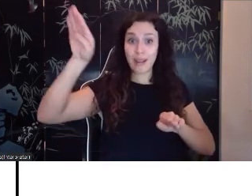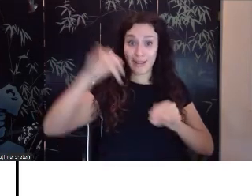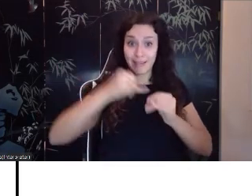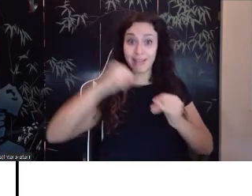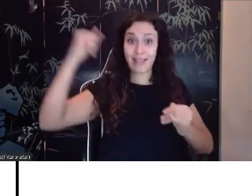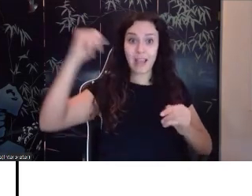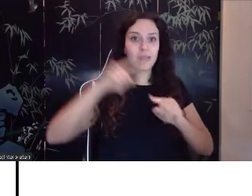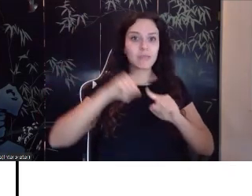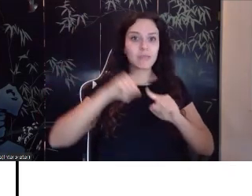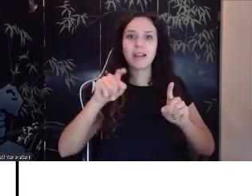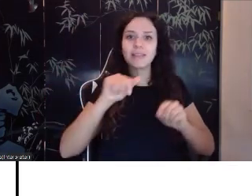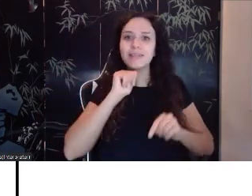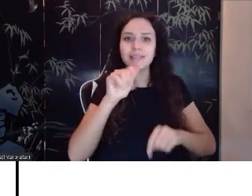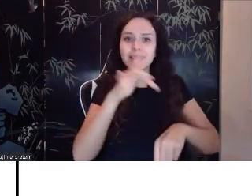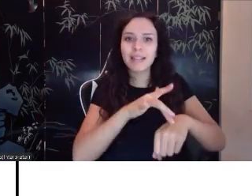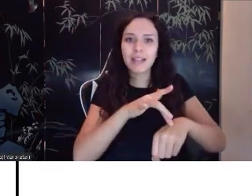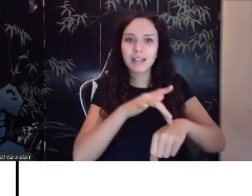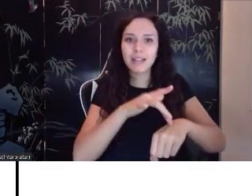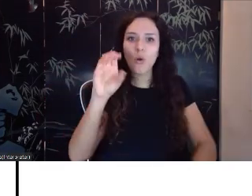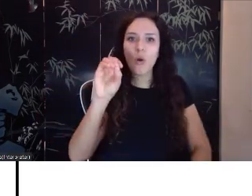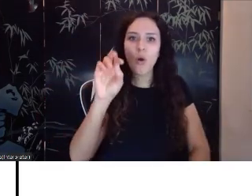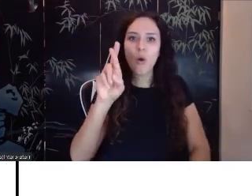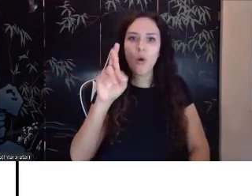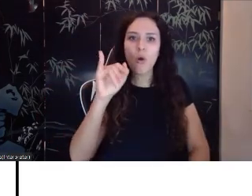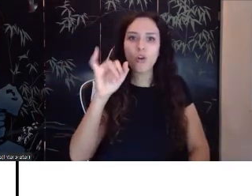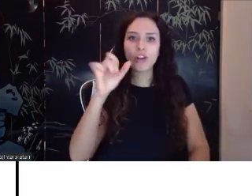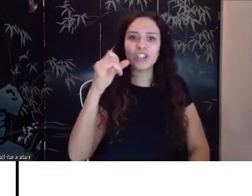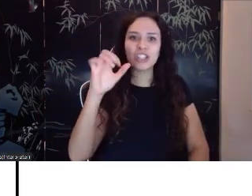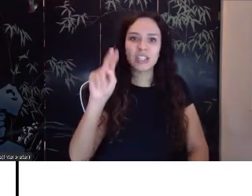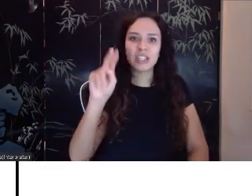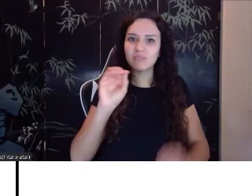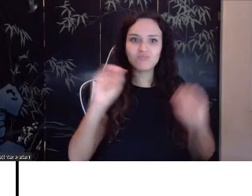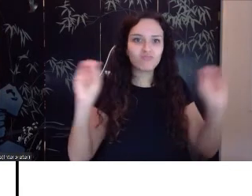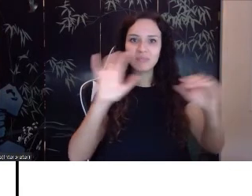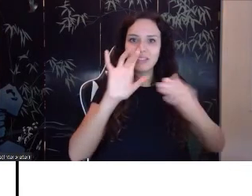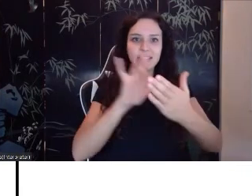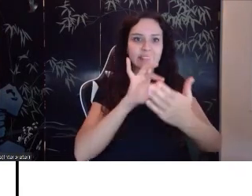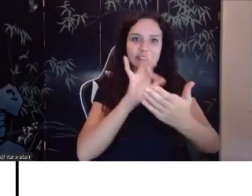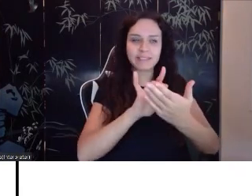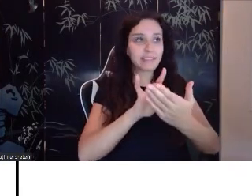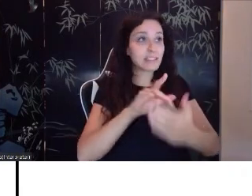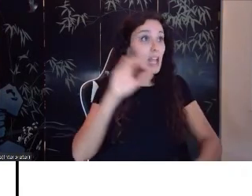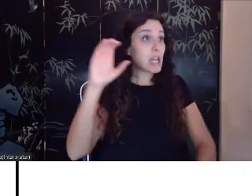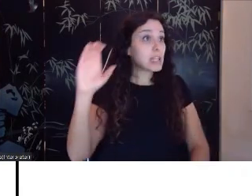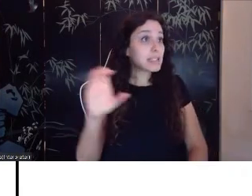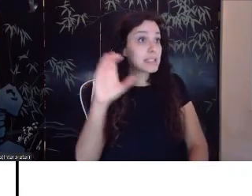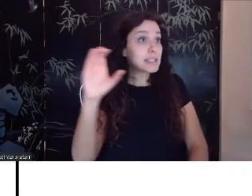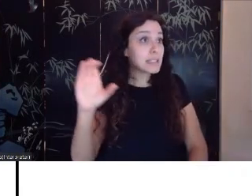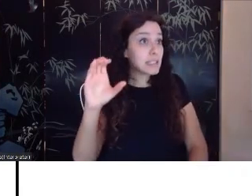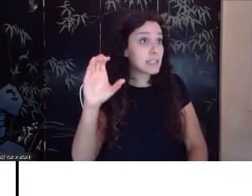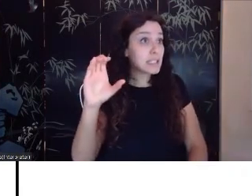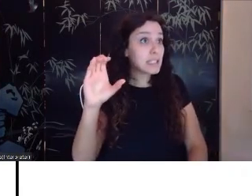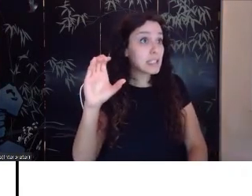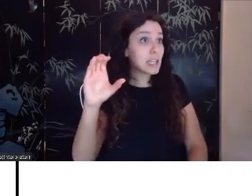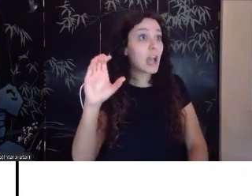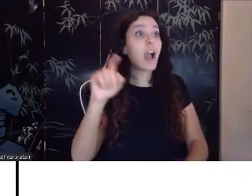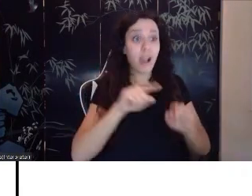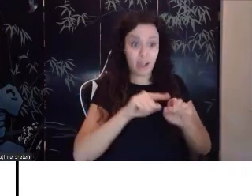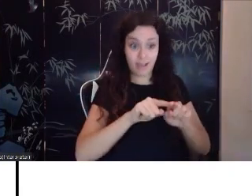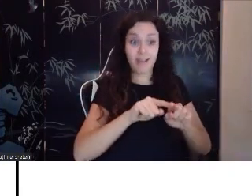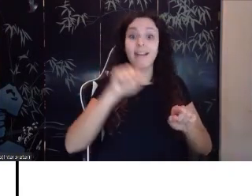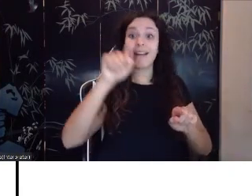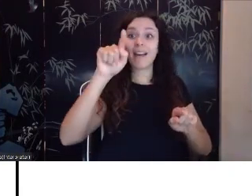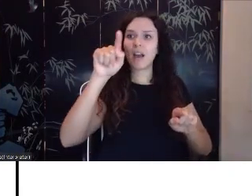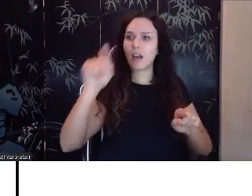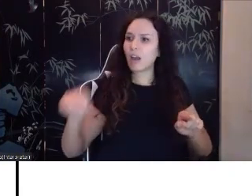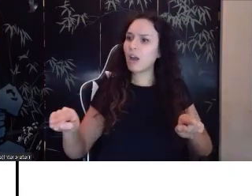Why? It's a straight line, but it doesn't go through the origin either. C, okay, looks like it's a straight line, goes to the